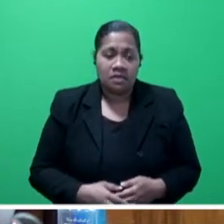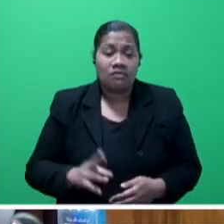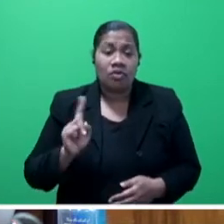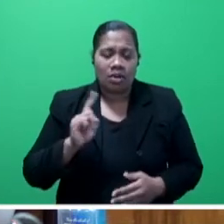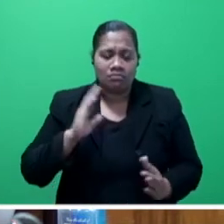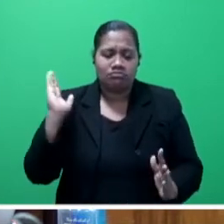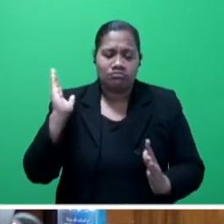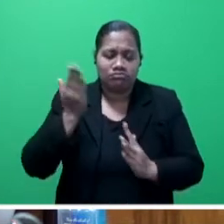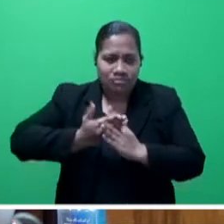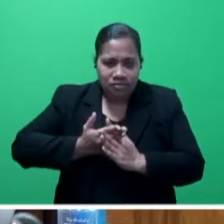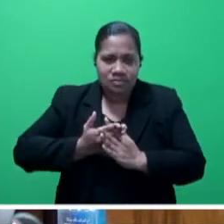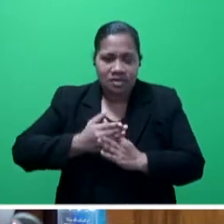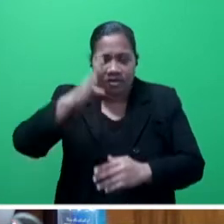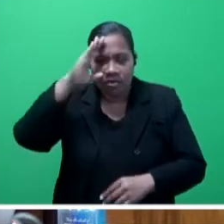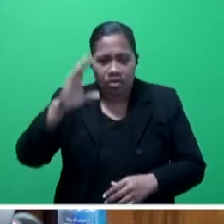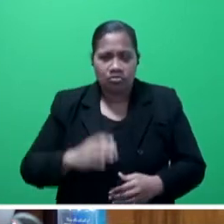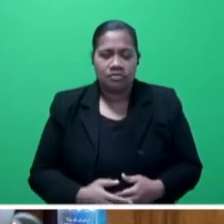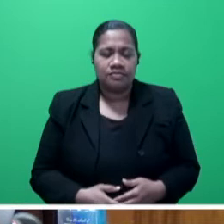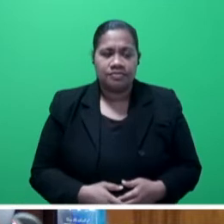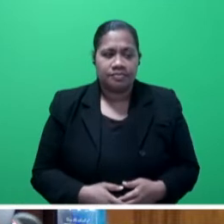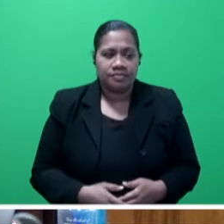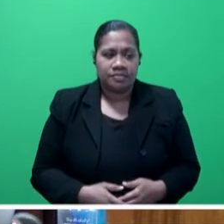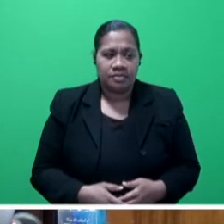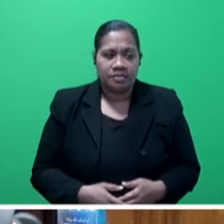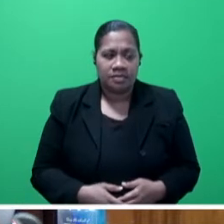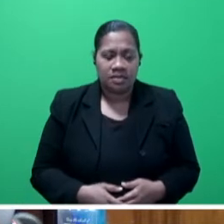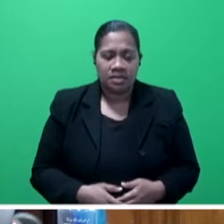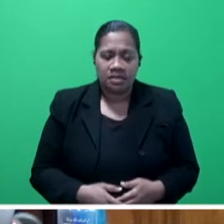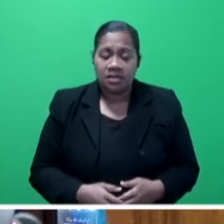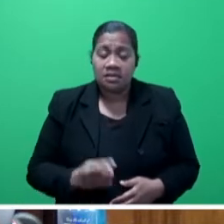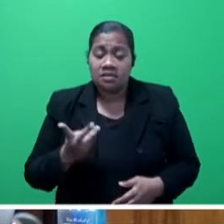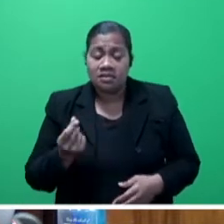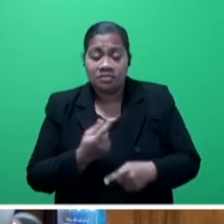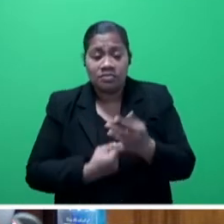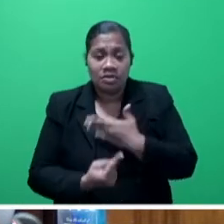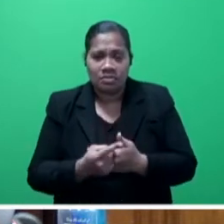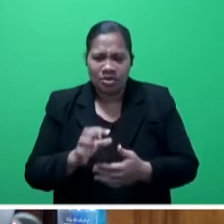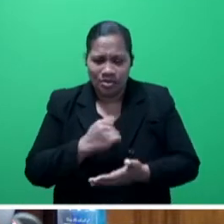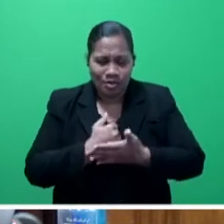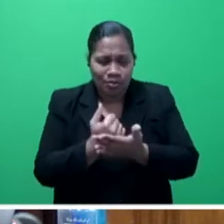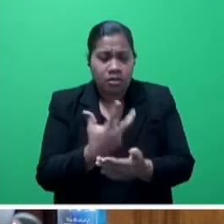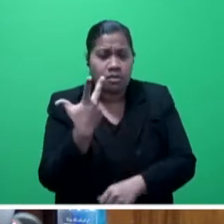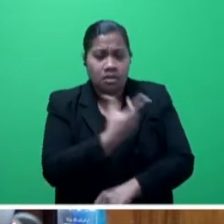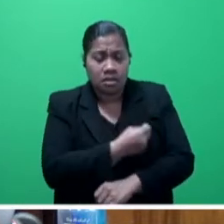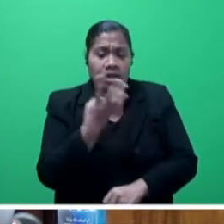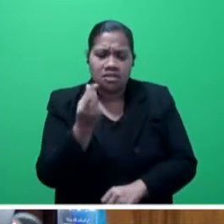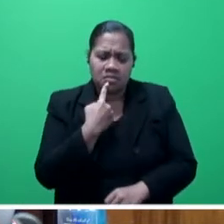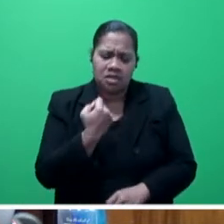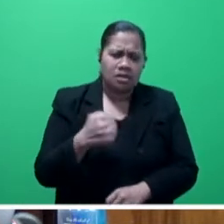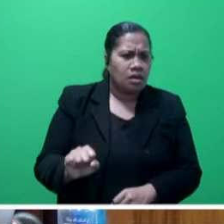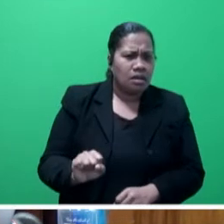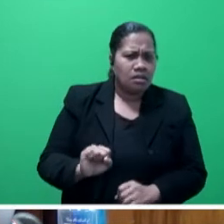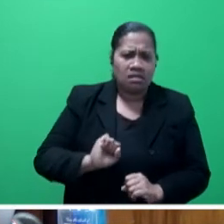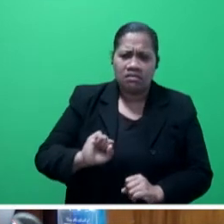country. Instead of supporting our calls for vaccination, some, the likes of Honourable Bulana Uda, campaigned against it.